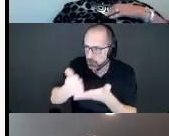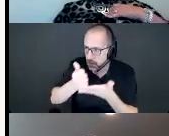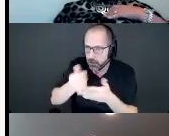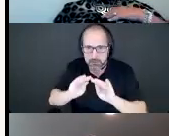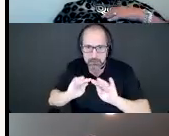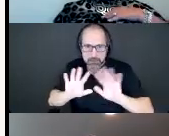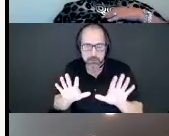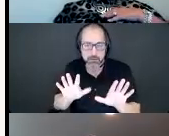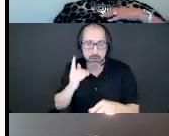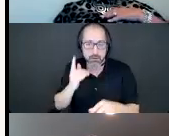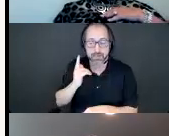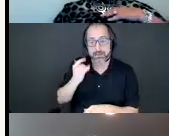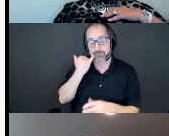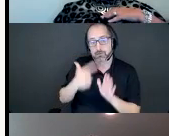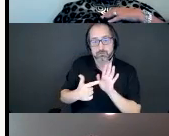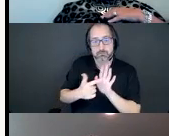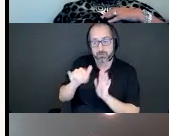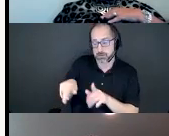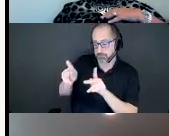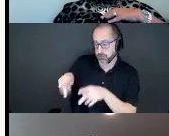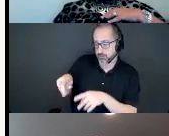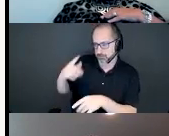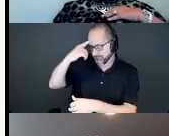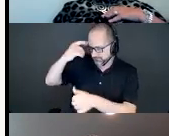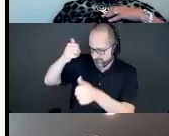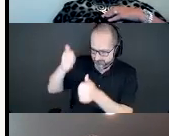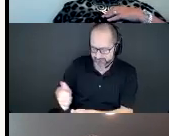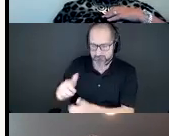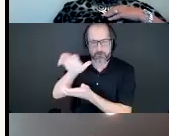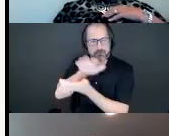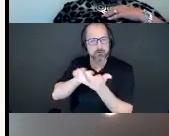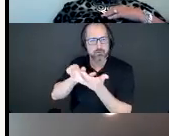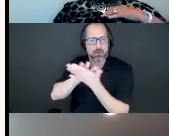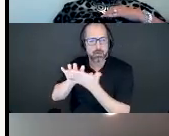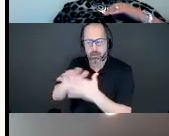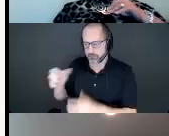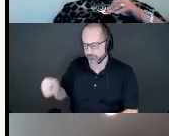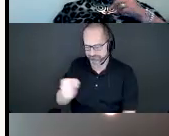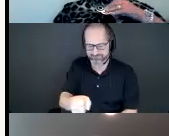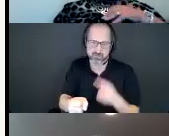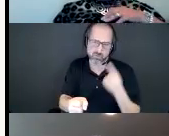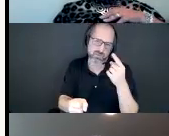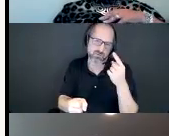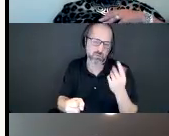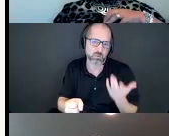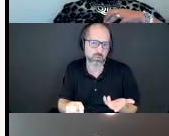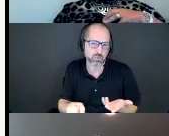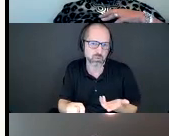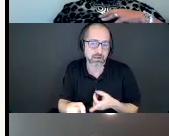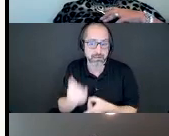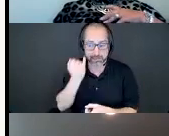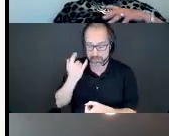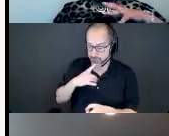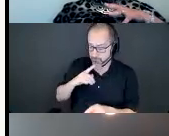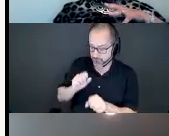someone who has cognitive impairment. If the person has, if they're cognitively impaired, you